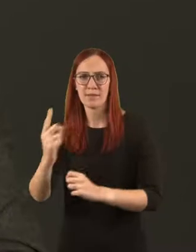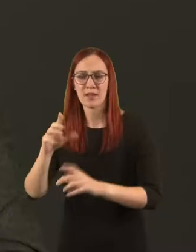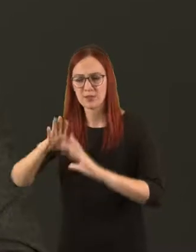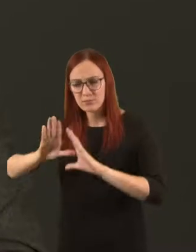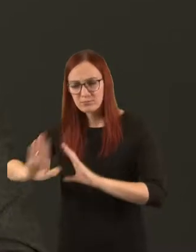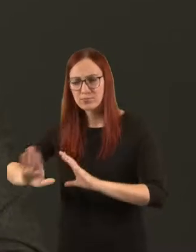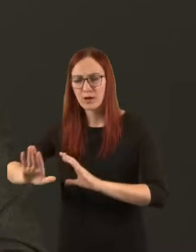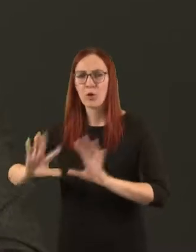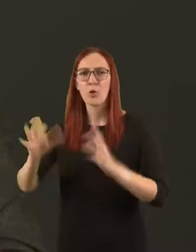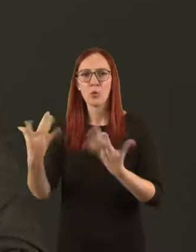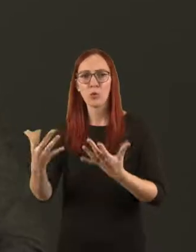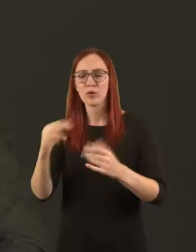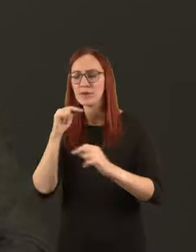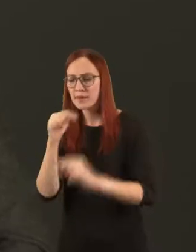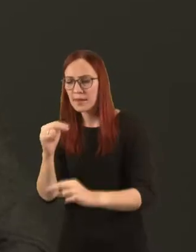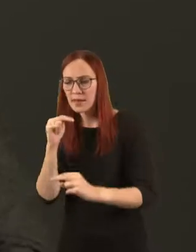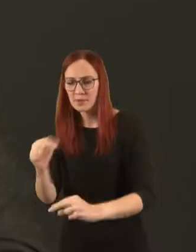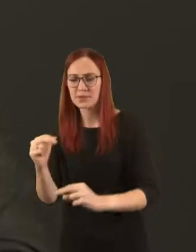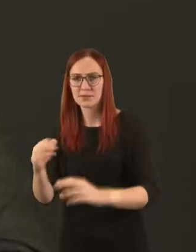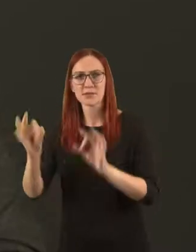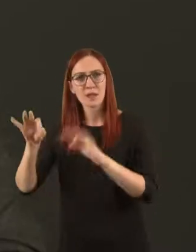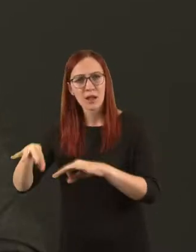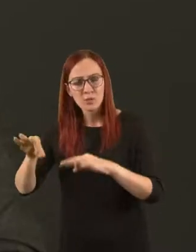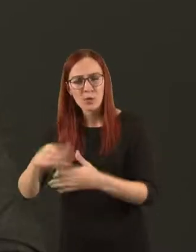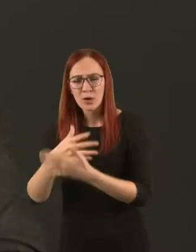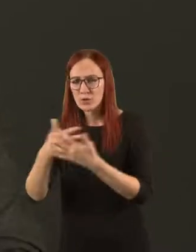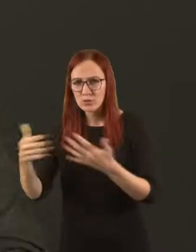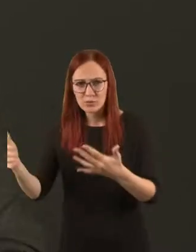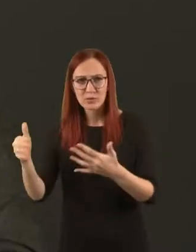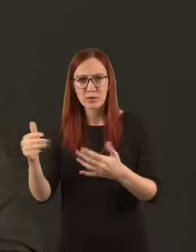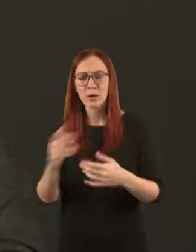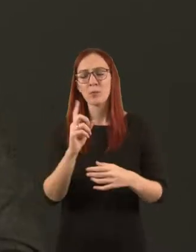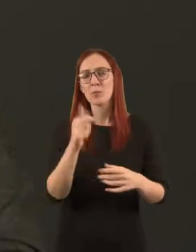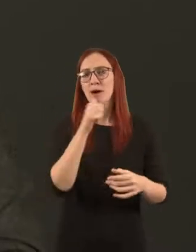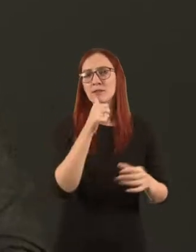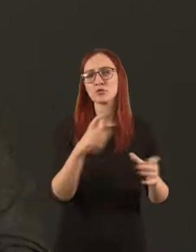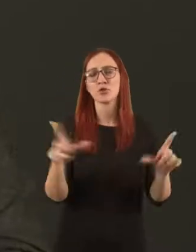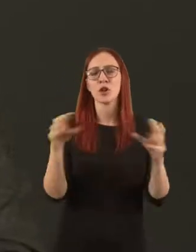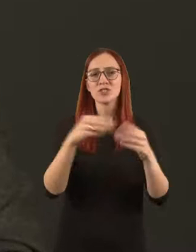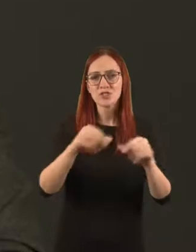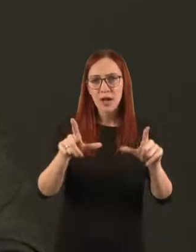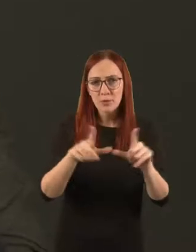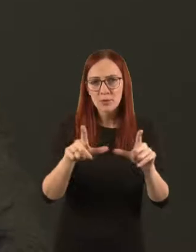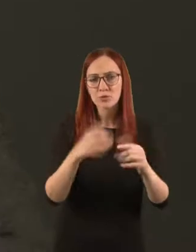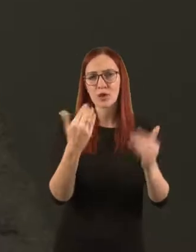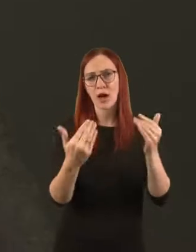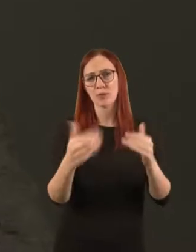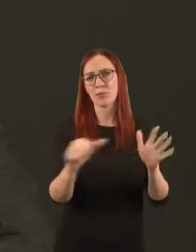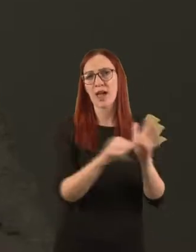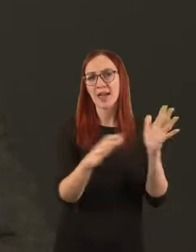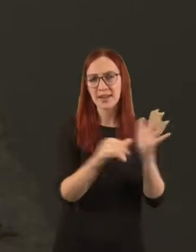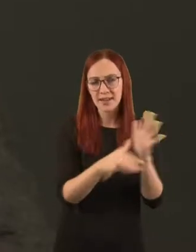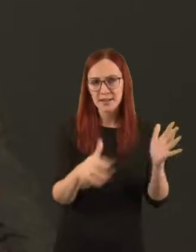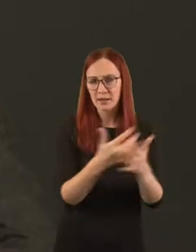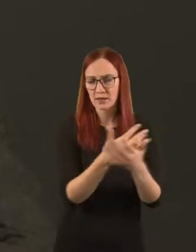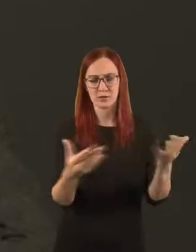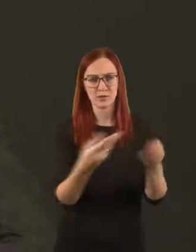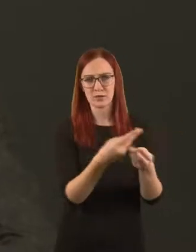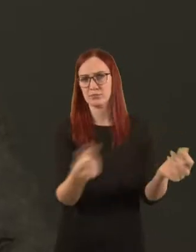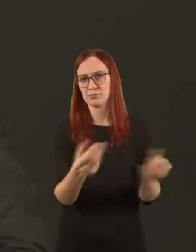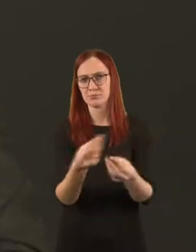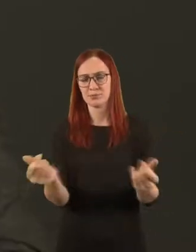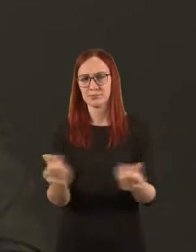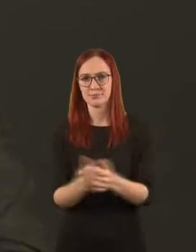decision. But when the focus is on the transportation, then you tend to forget or